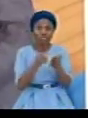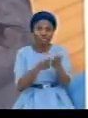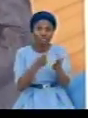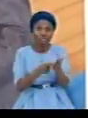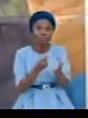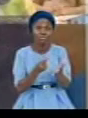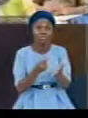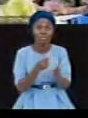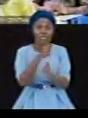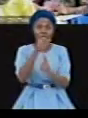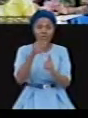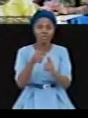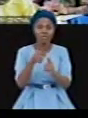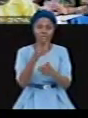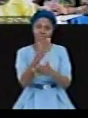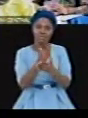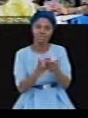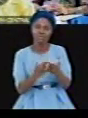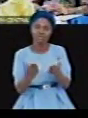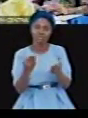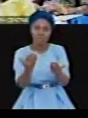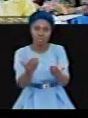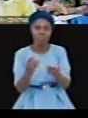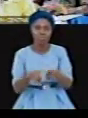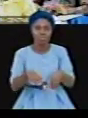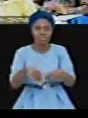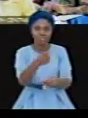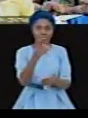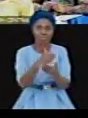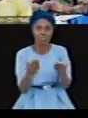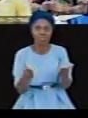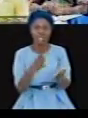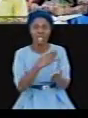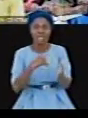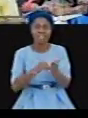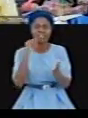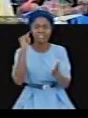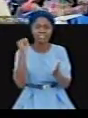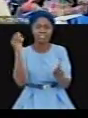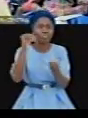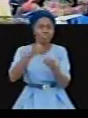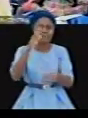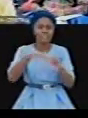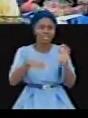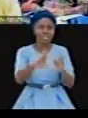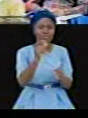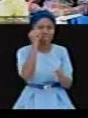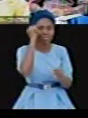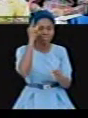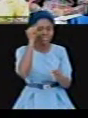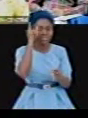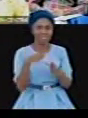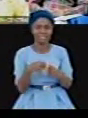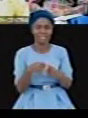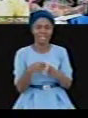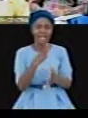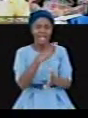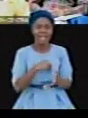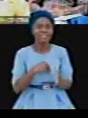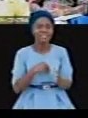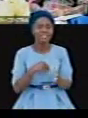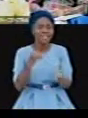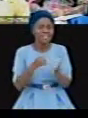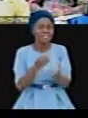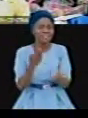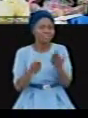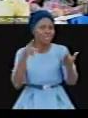you something, and this is something beyond your comprehension, and then there's a way you see it, and it appears that, you know,